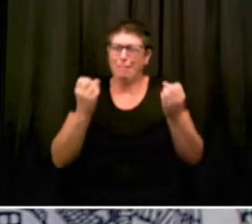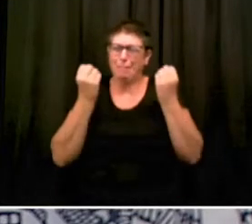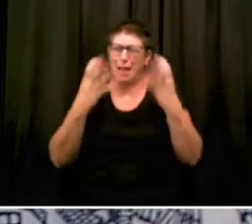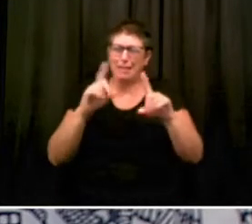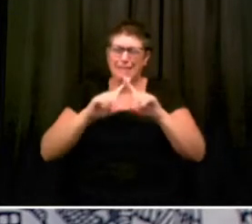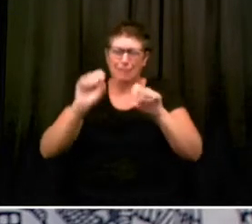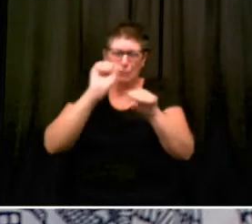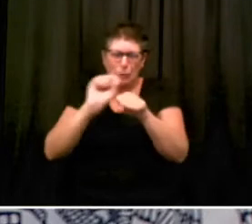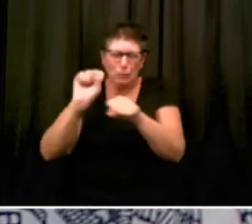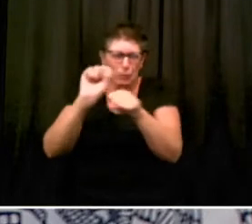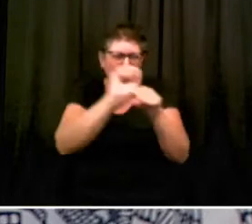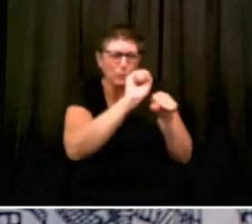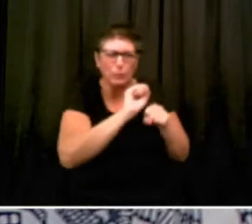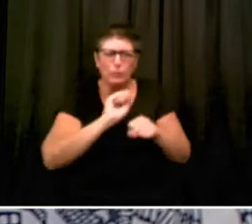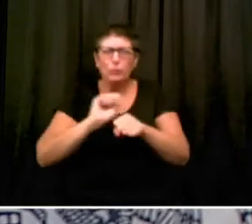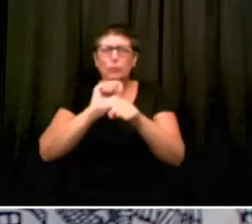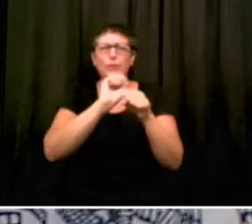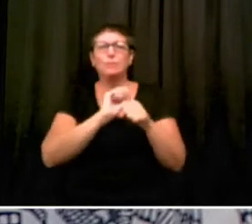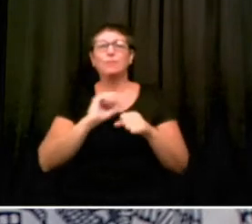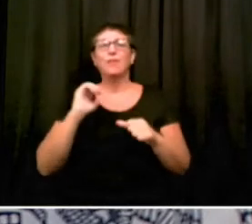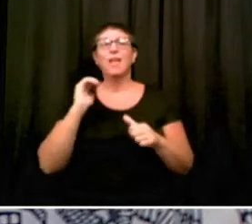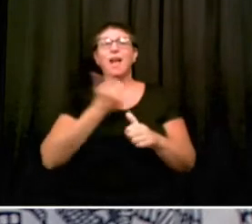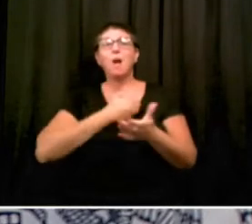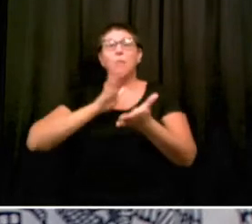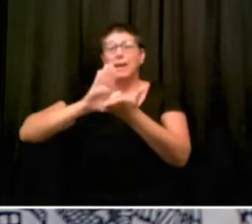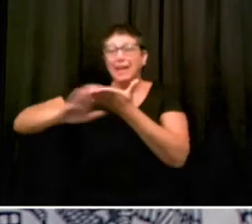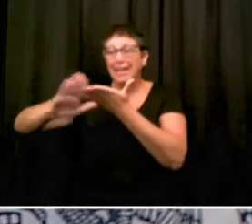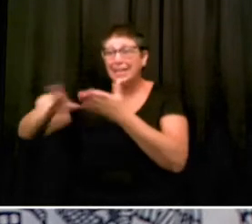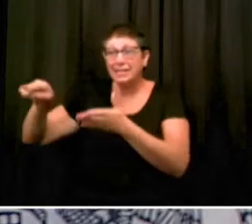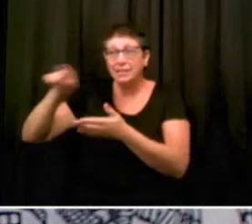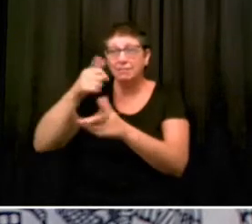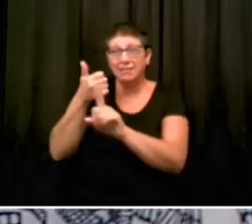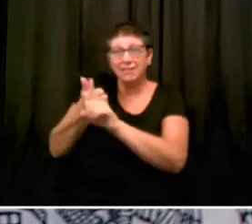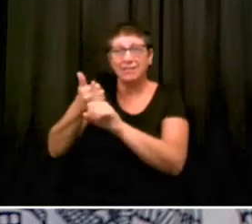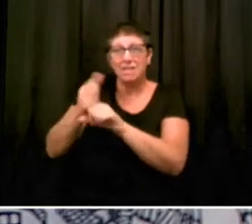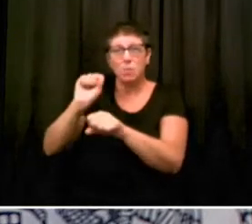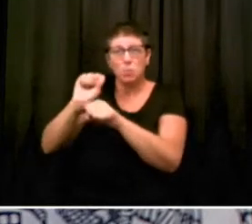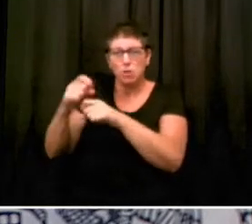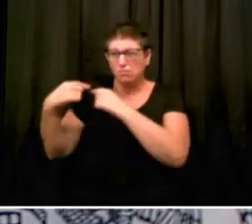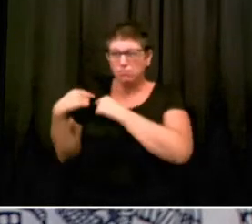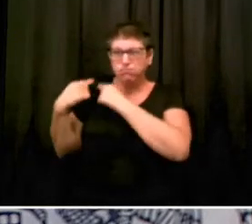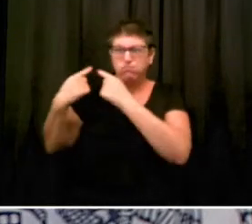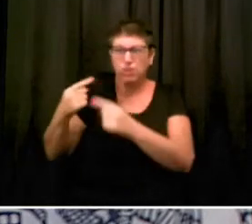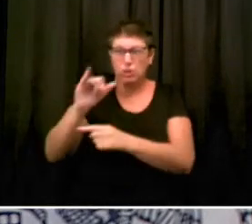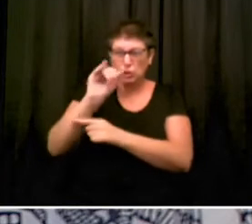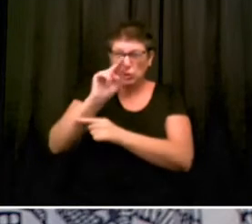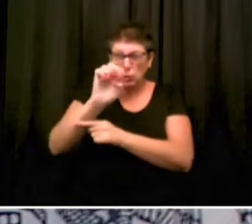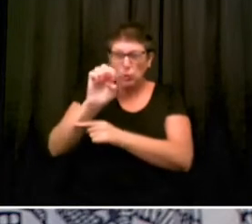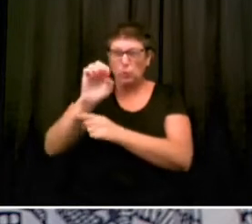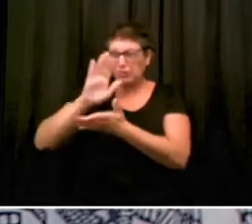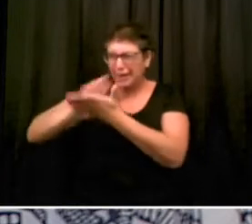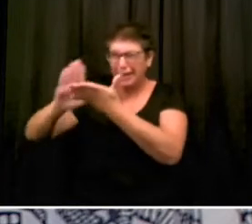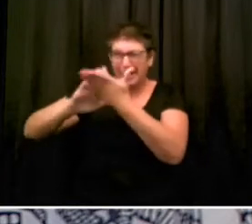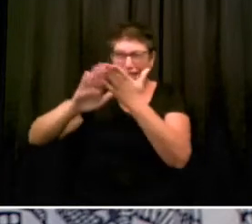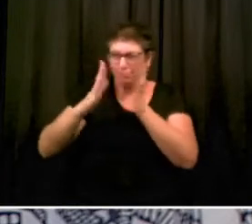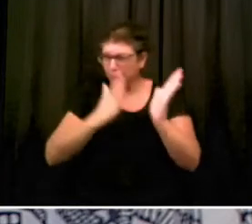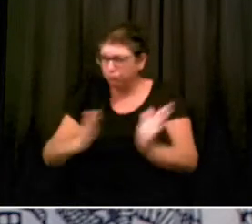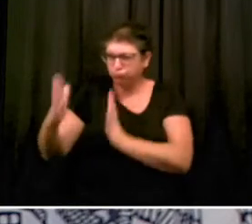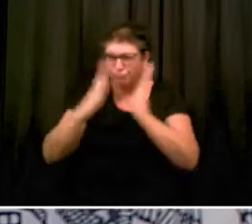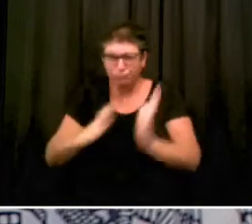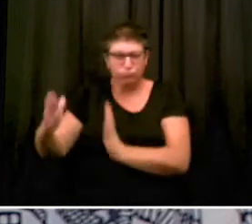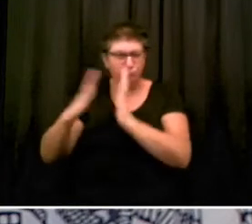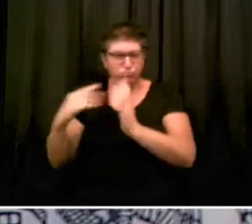custodial engineers in the schools, the School Construction Authority, Division of School Facilities, the DOE, so many thousands of people